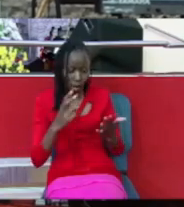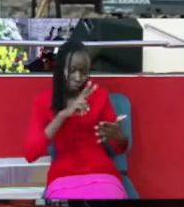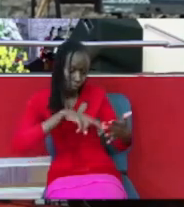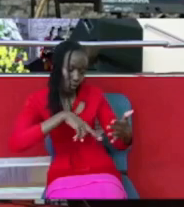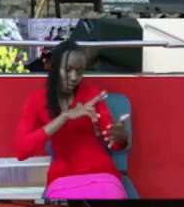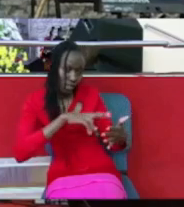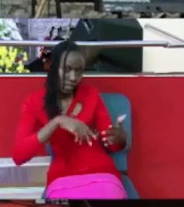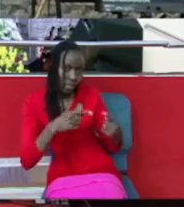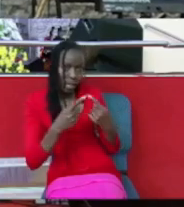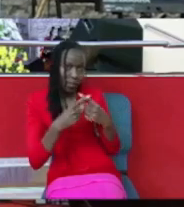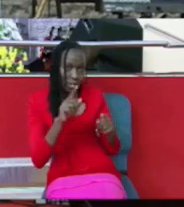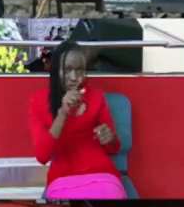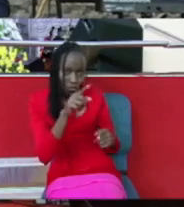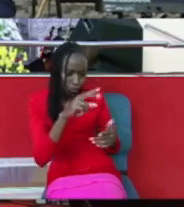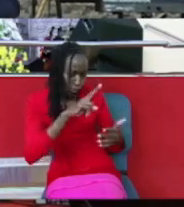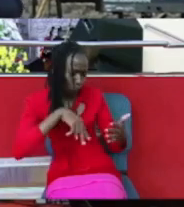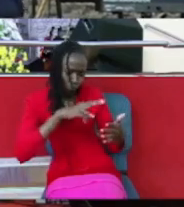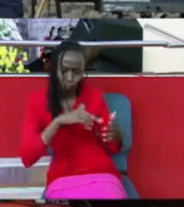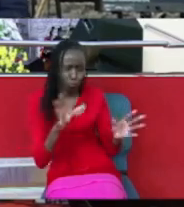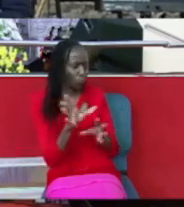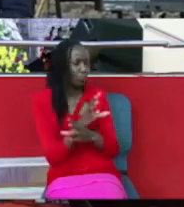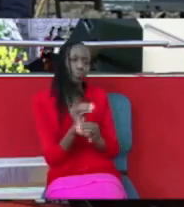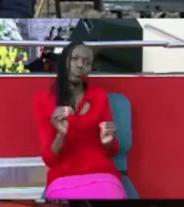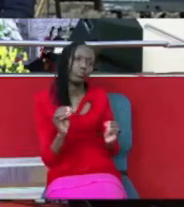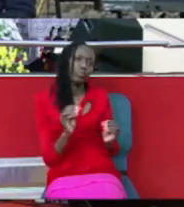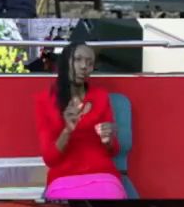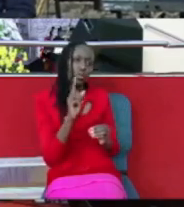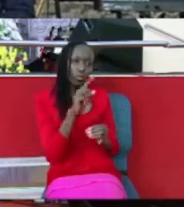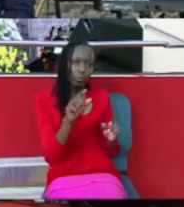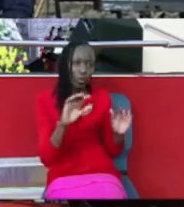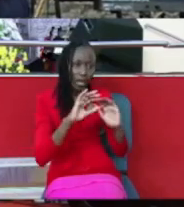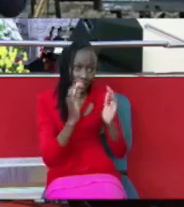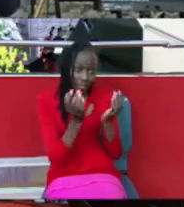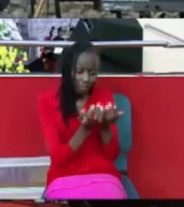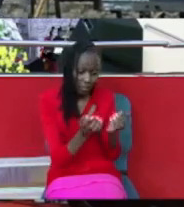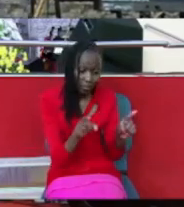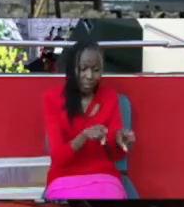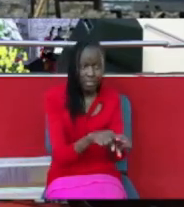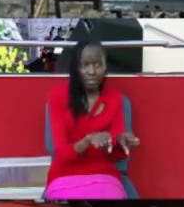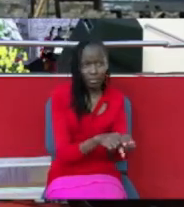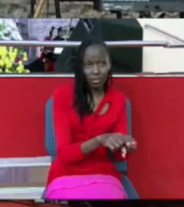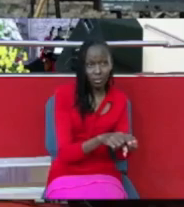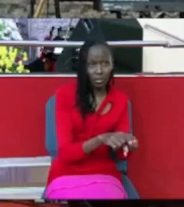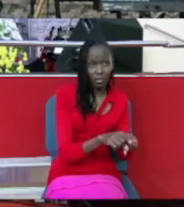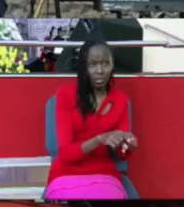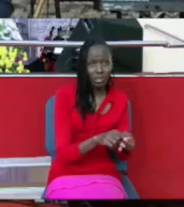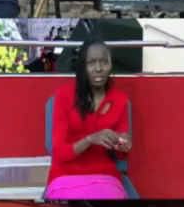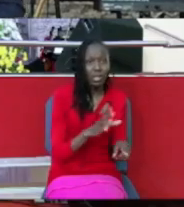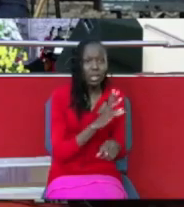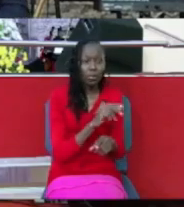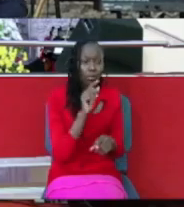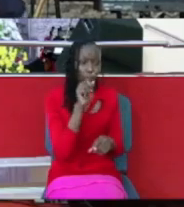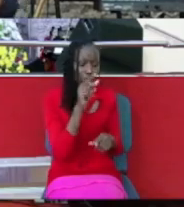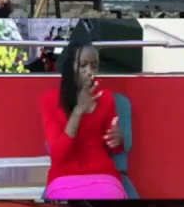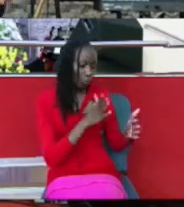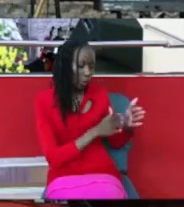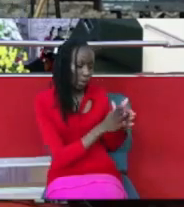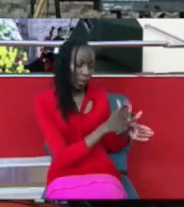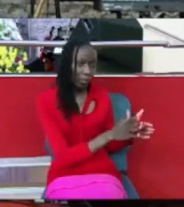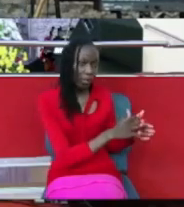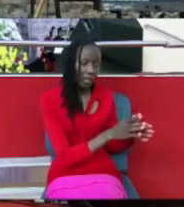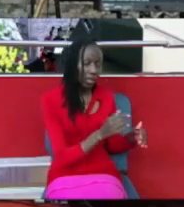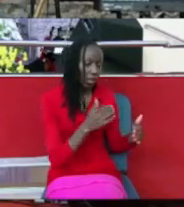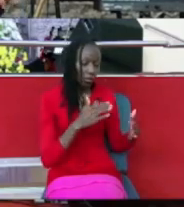jinsi ya kusoma. But you have not read. Lakini haujasoma. You are a classmate. Basi nyinyi I want you to look at the neighbor on the right and the one on the left.